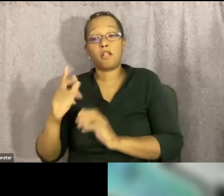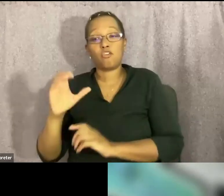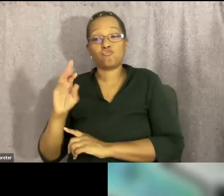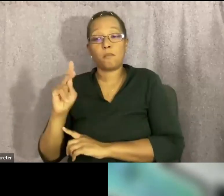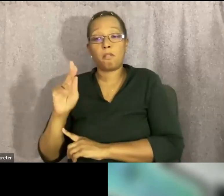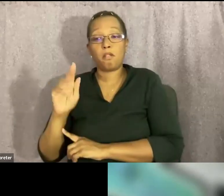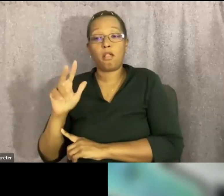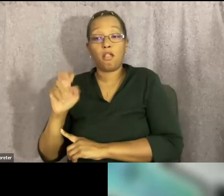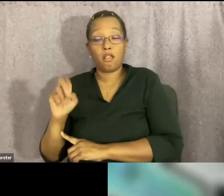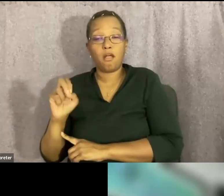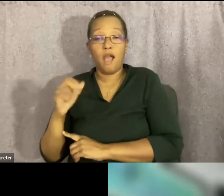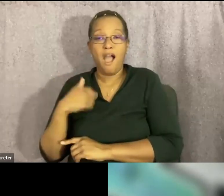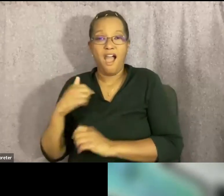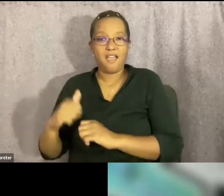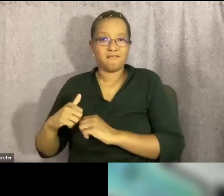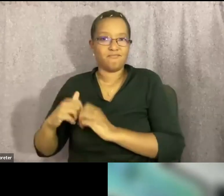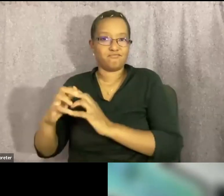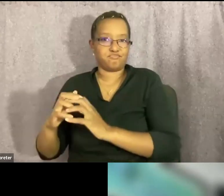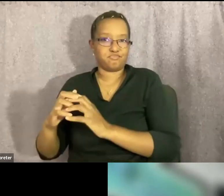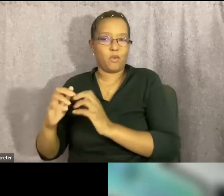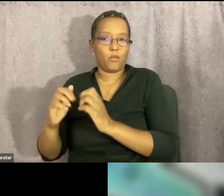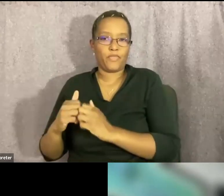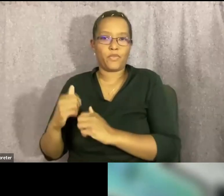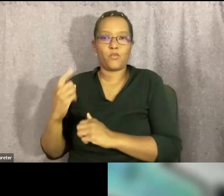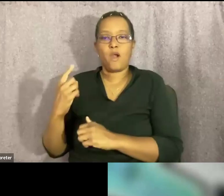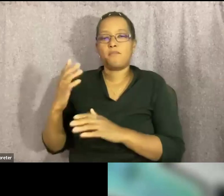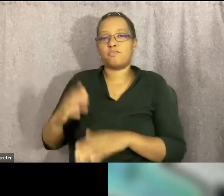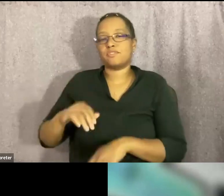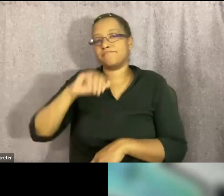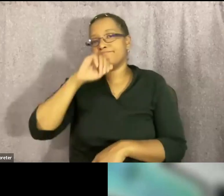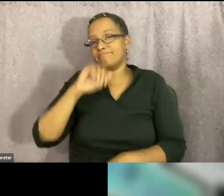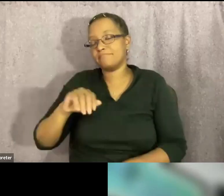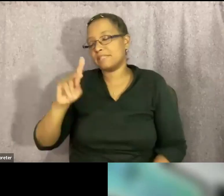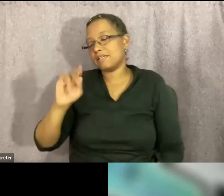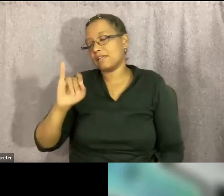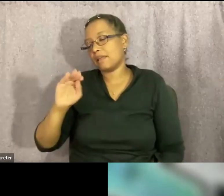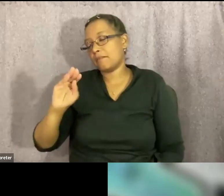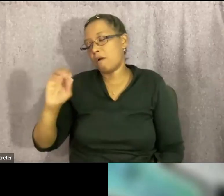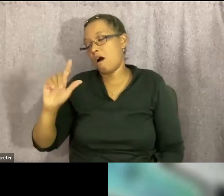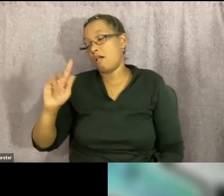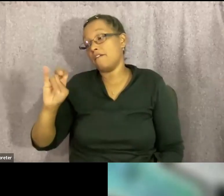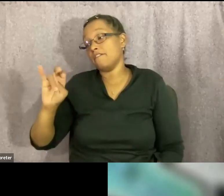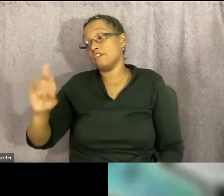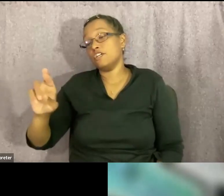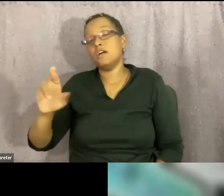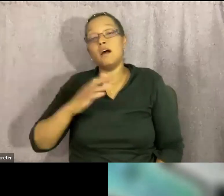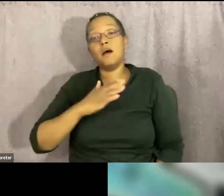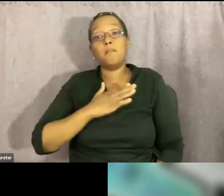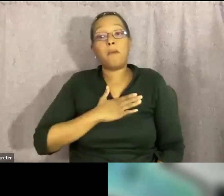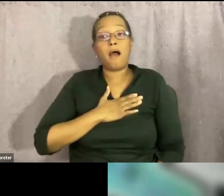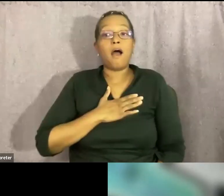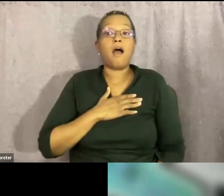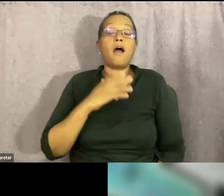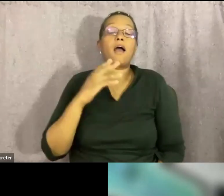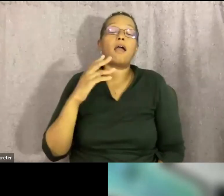out more and get involved, please do contact me via email, which is